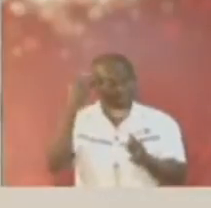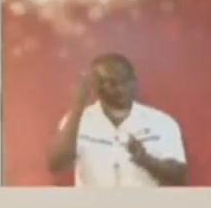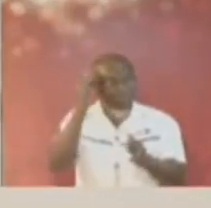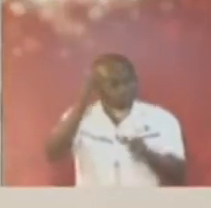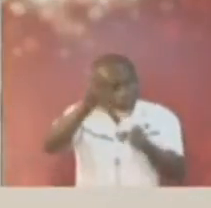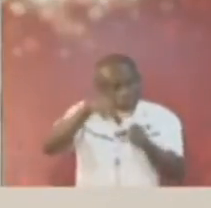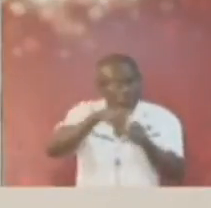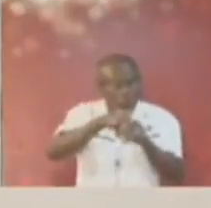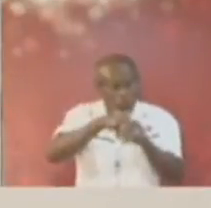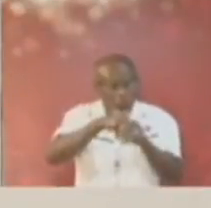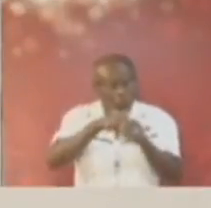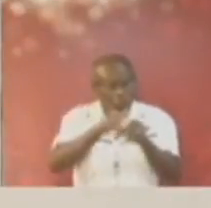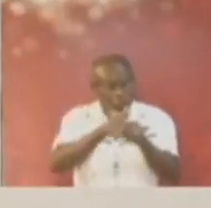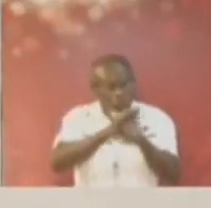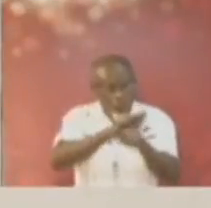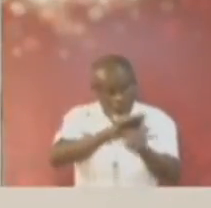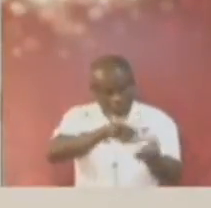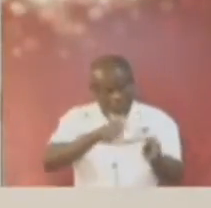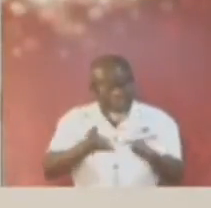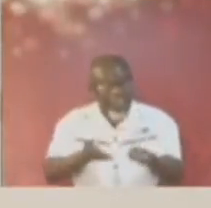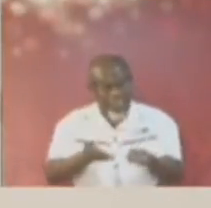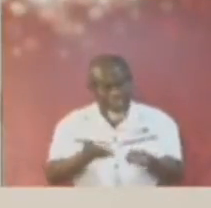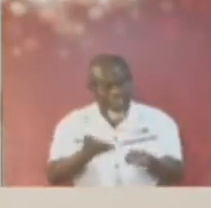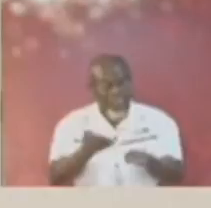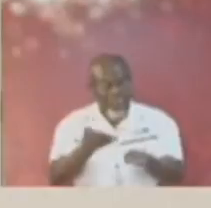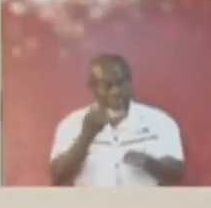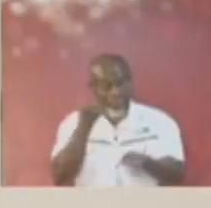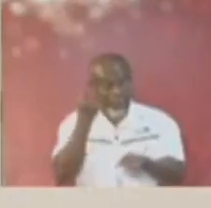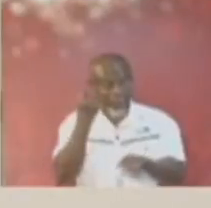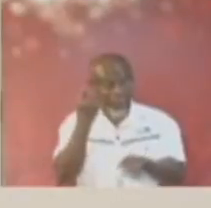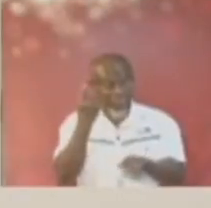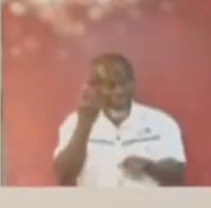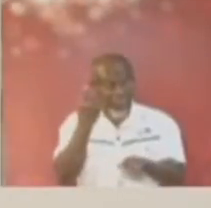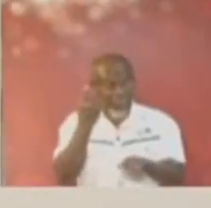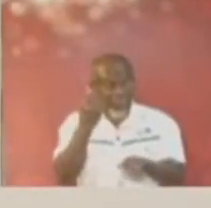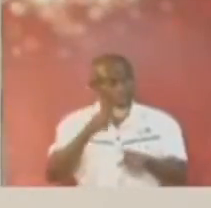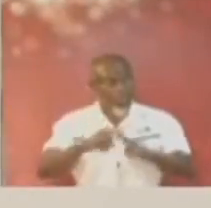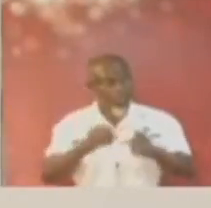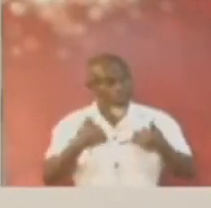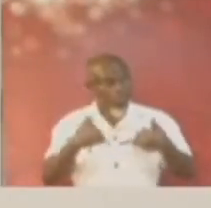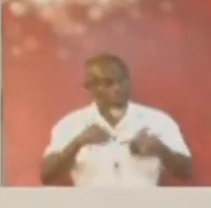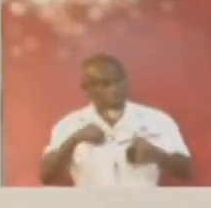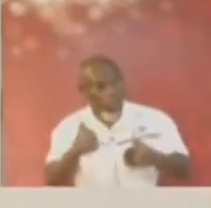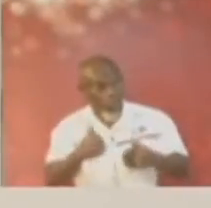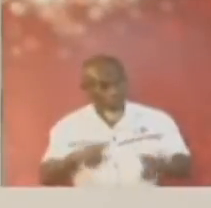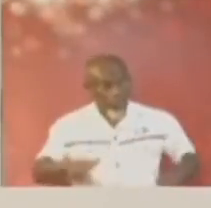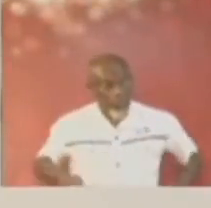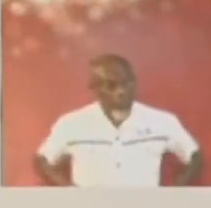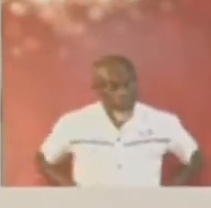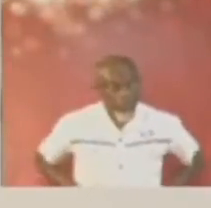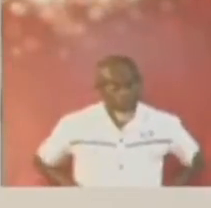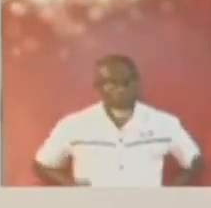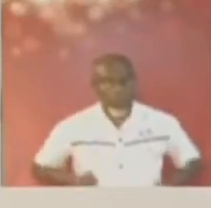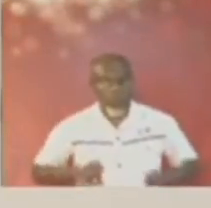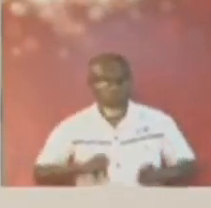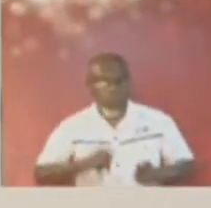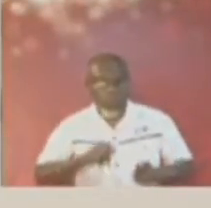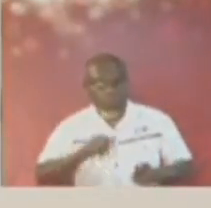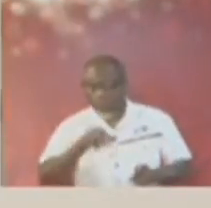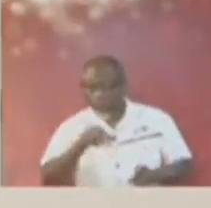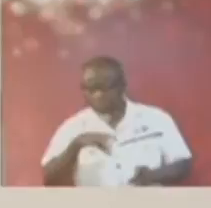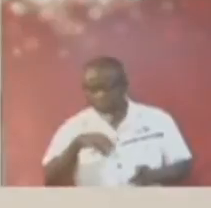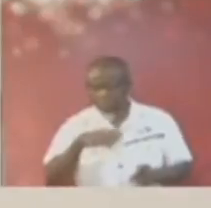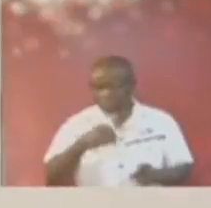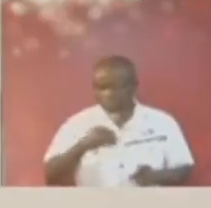range, combinations of diabetes and hypertension, kidney disease, pre-existing malignant disease, but yes, diabetes